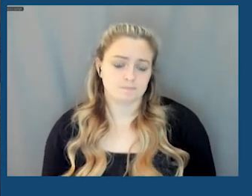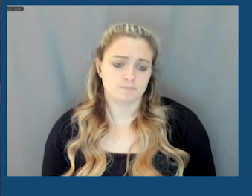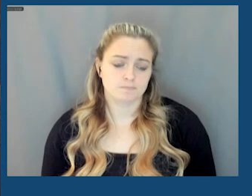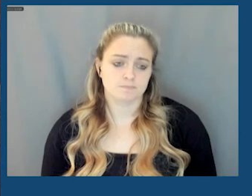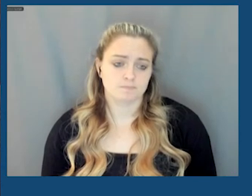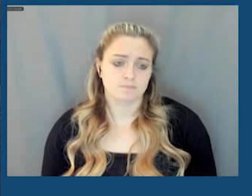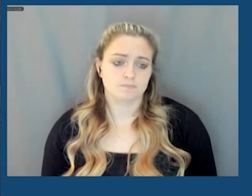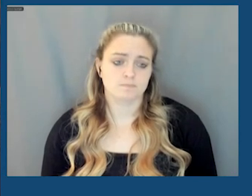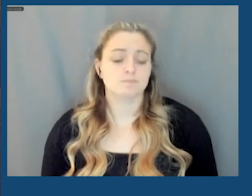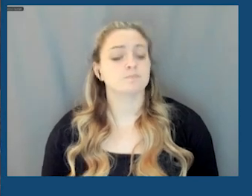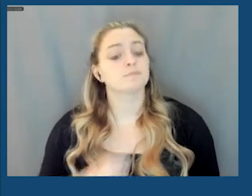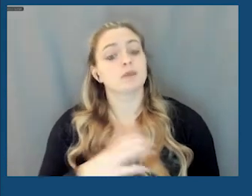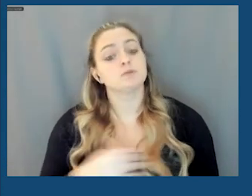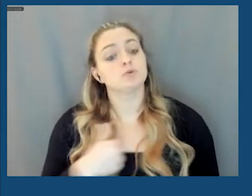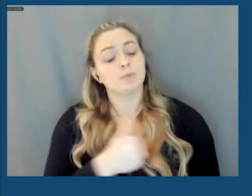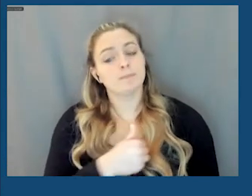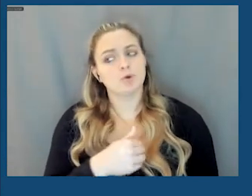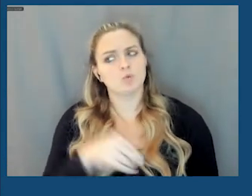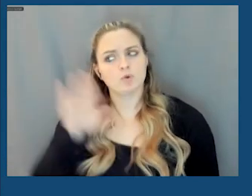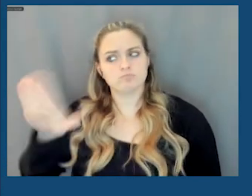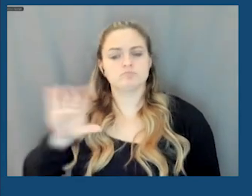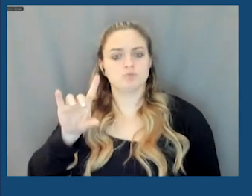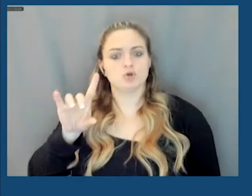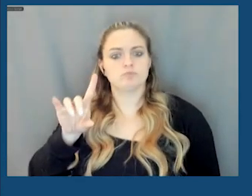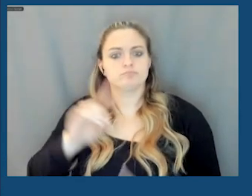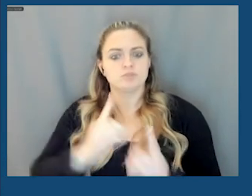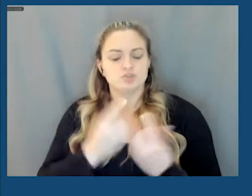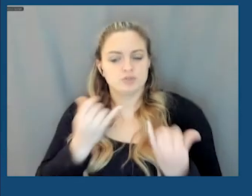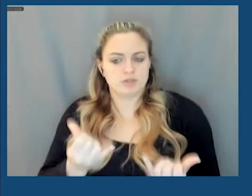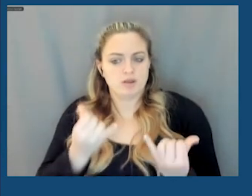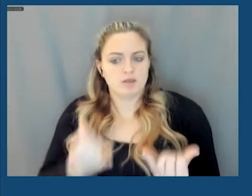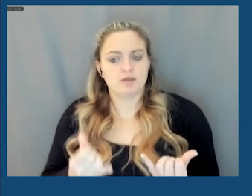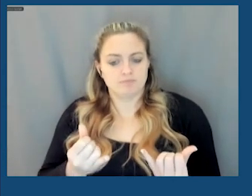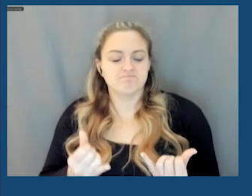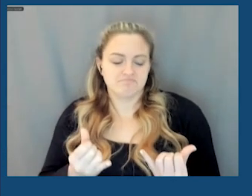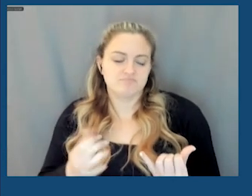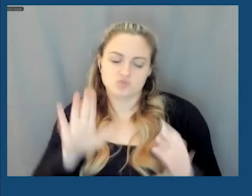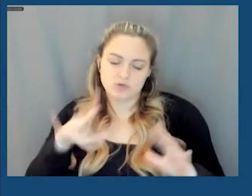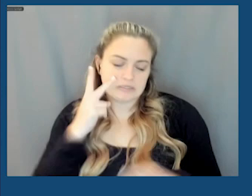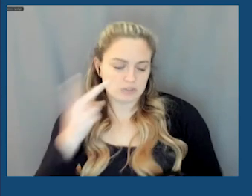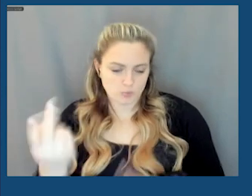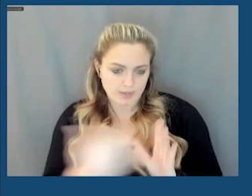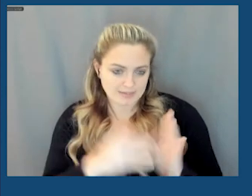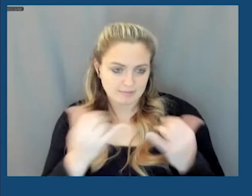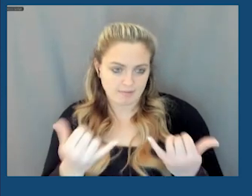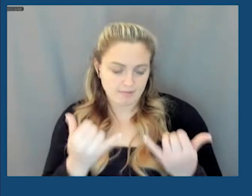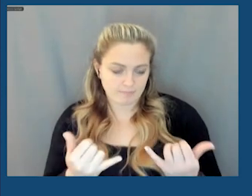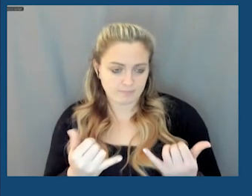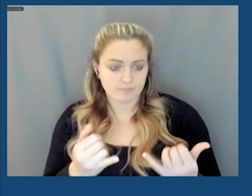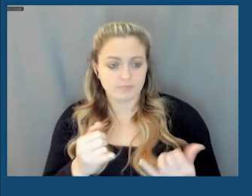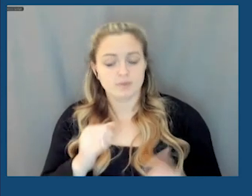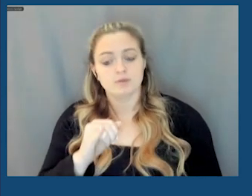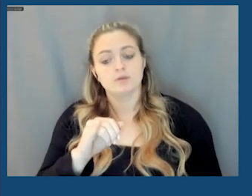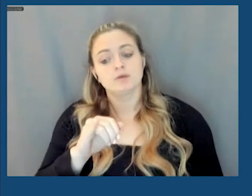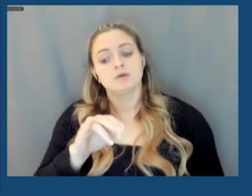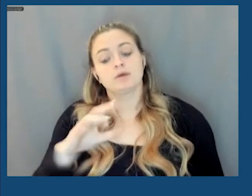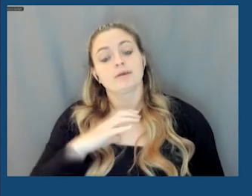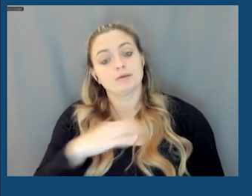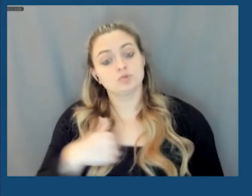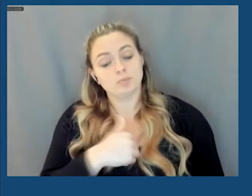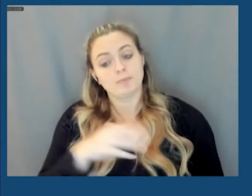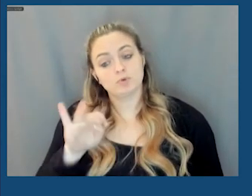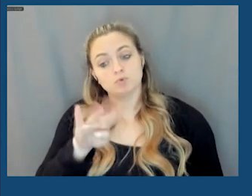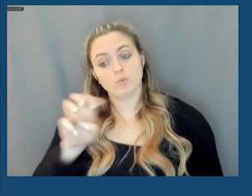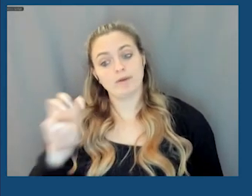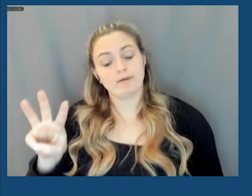Councilmember Gail Brewer, whose district we're in today. Councilmember Brewer, always great to see you as well. And Councilmember Zwang, I want to thank Susan for joining us as well. And our